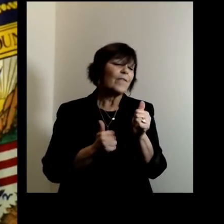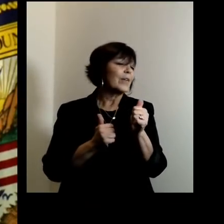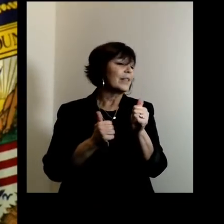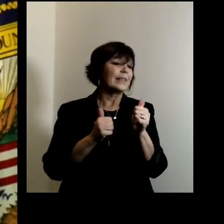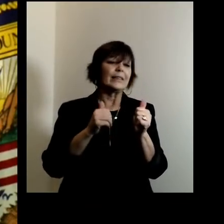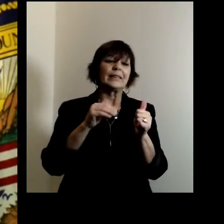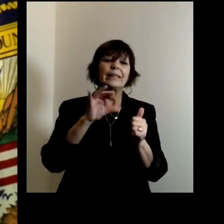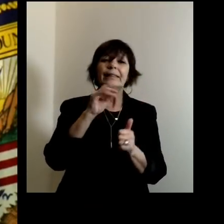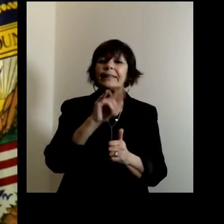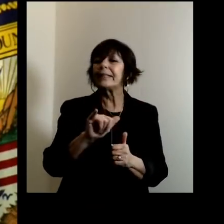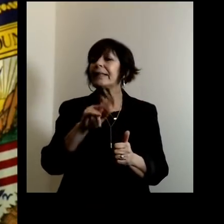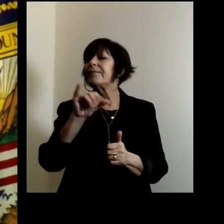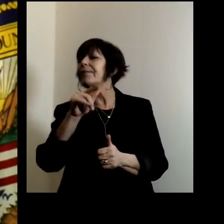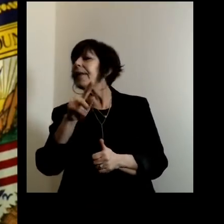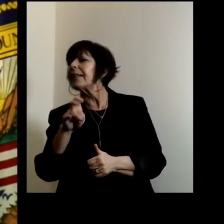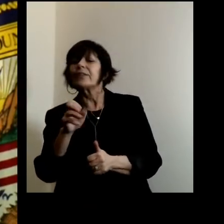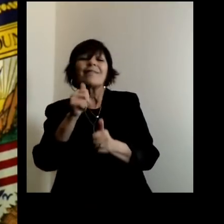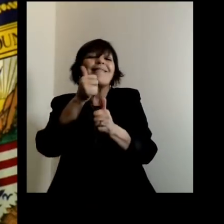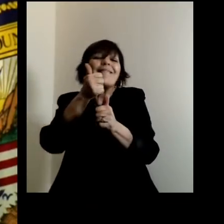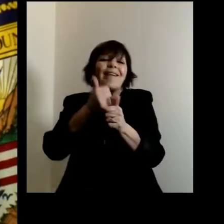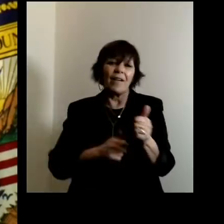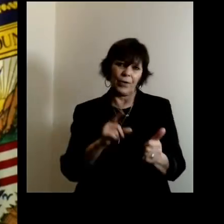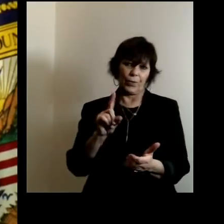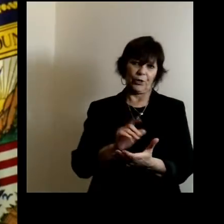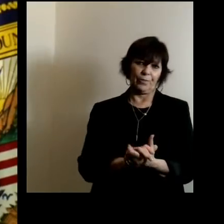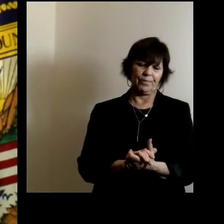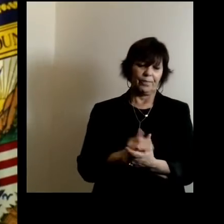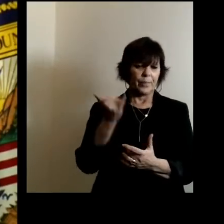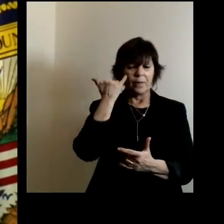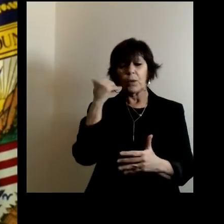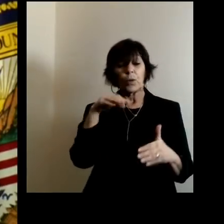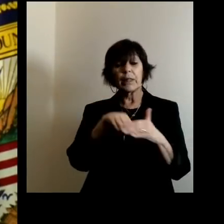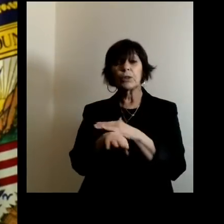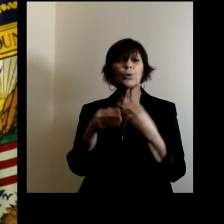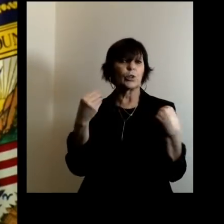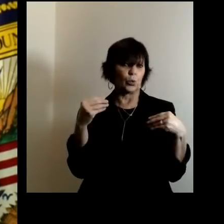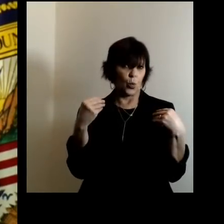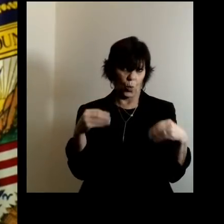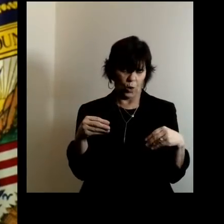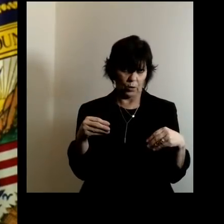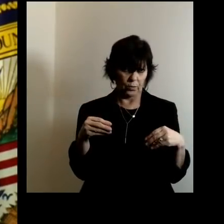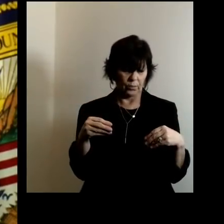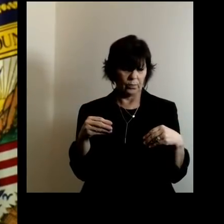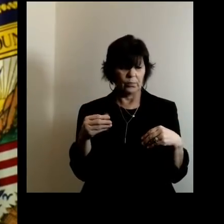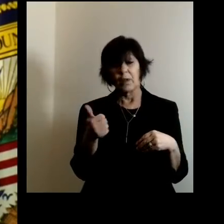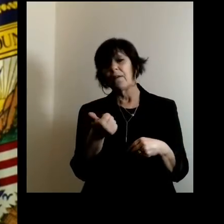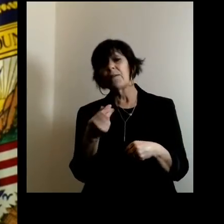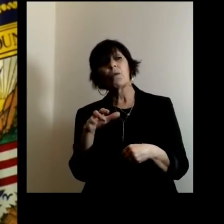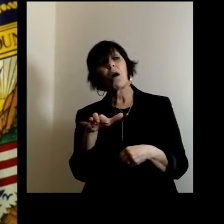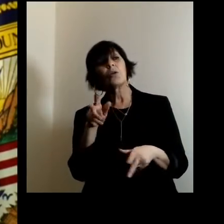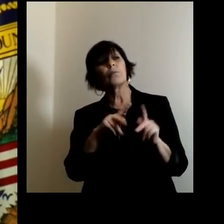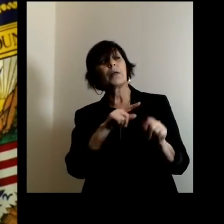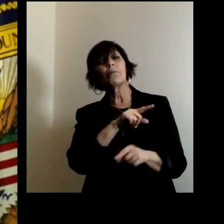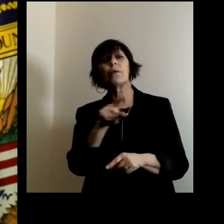village. If you go into an establishment, a store, and there's a couple hundred people